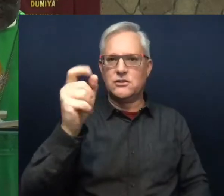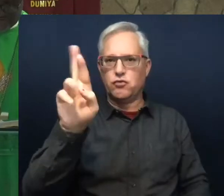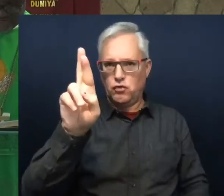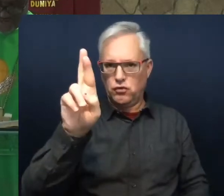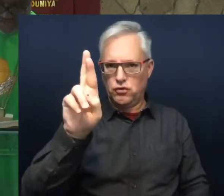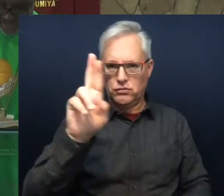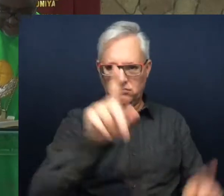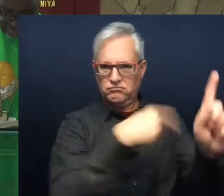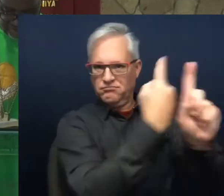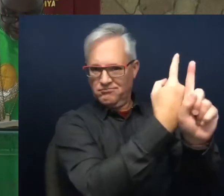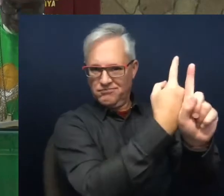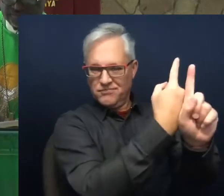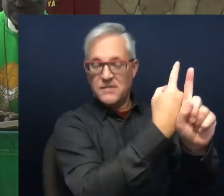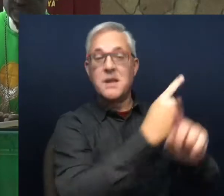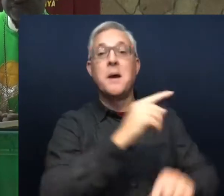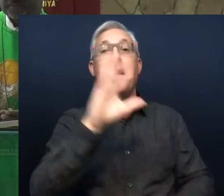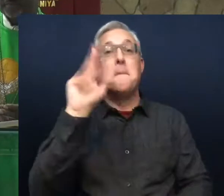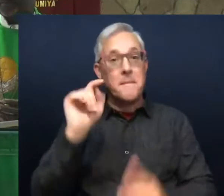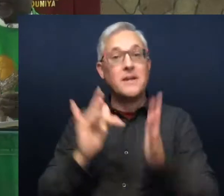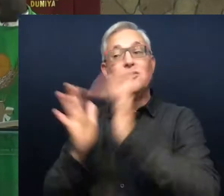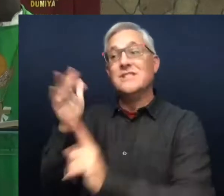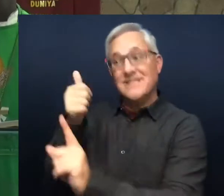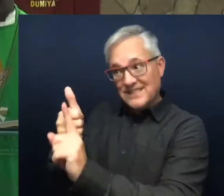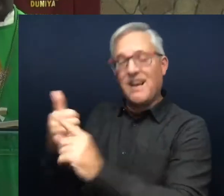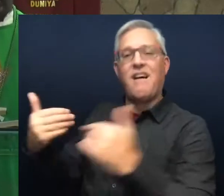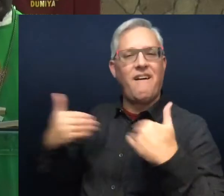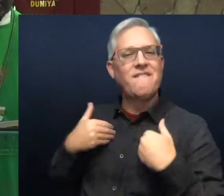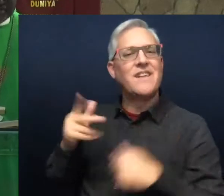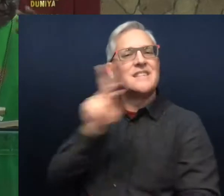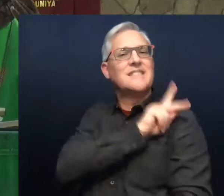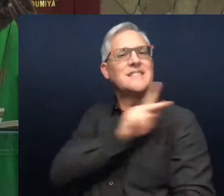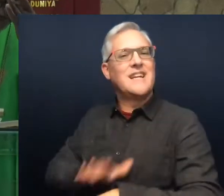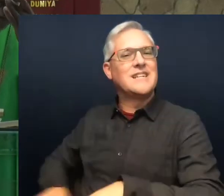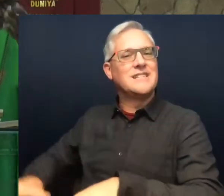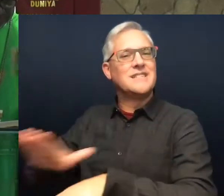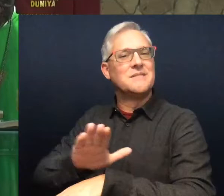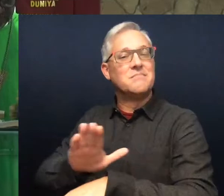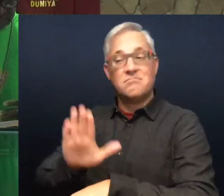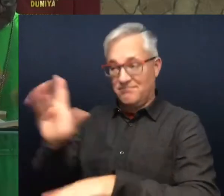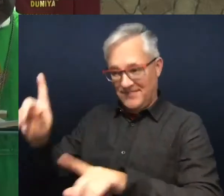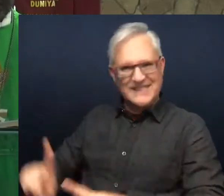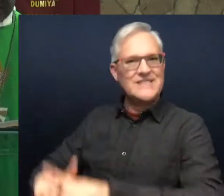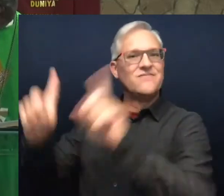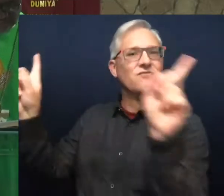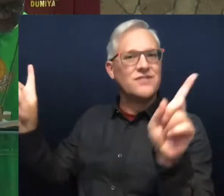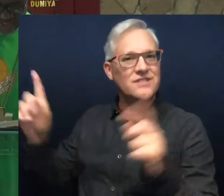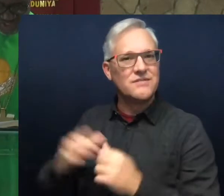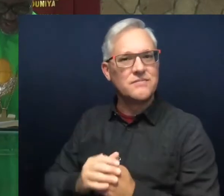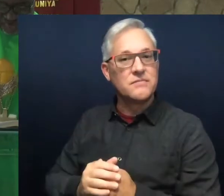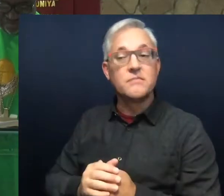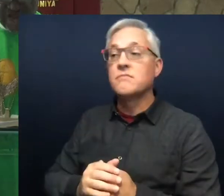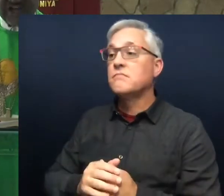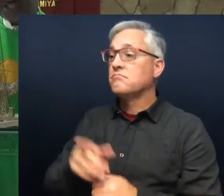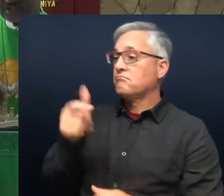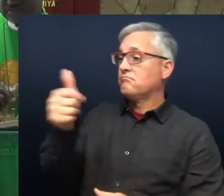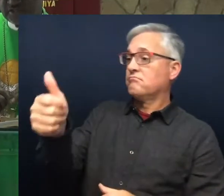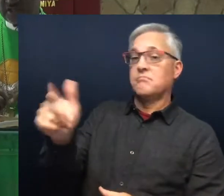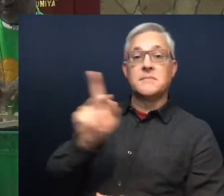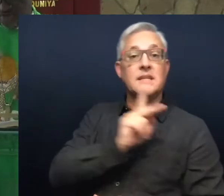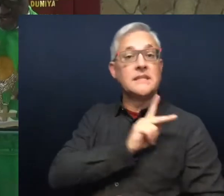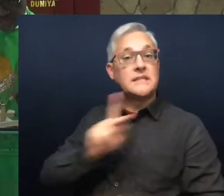in fact, has a kingdom that is different. And his kingship is